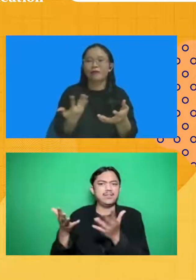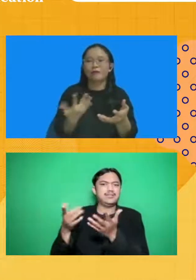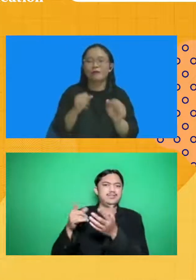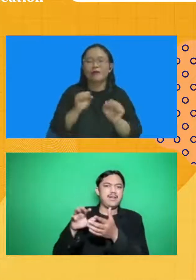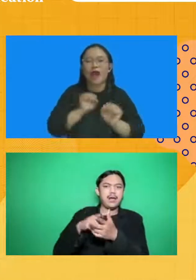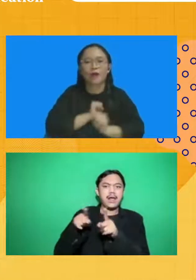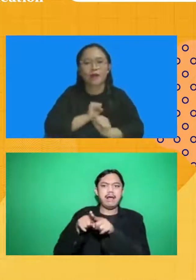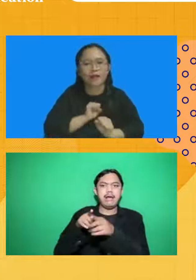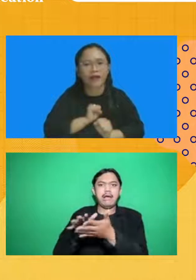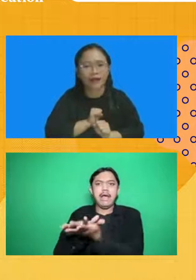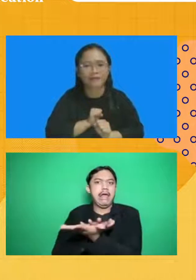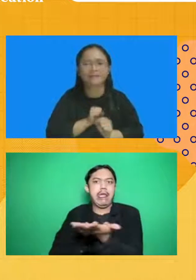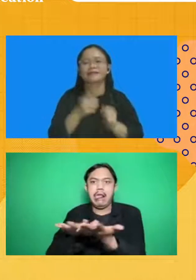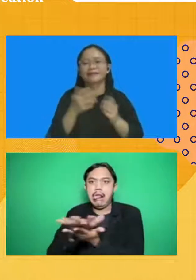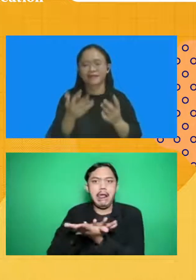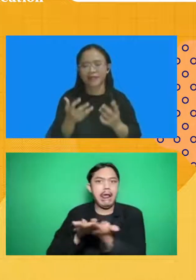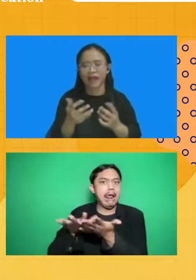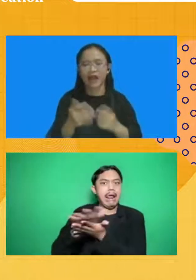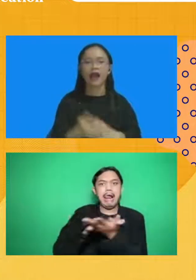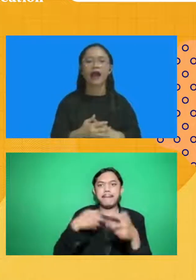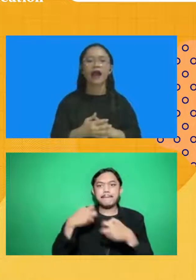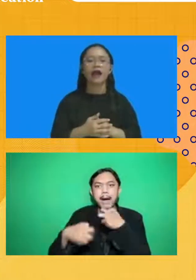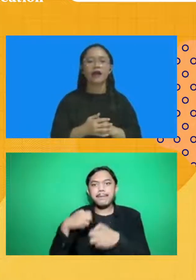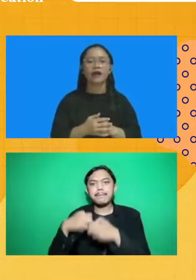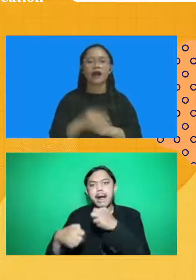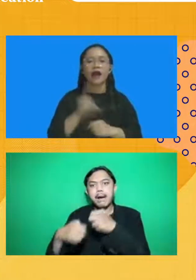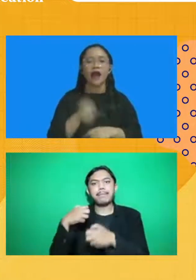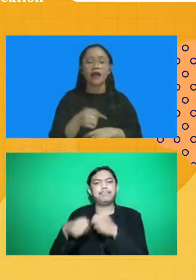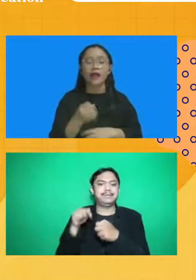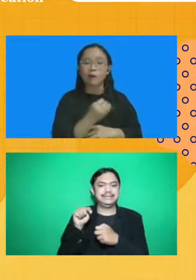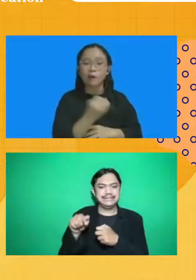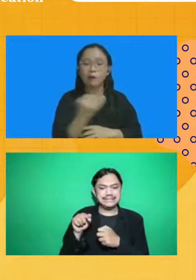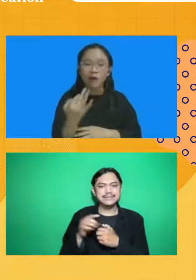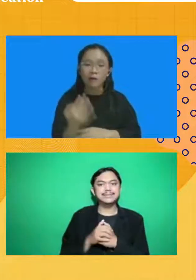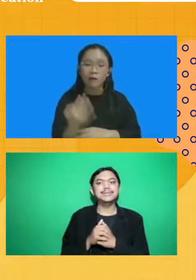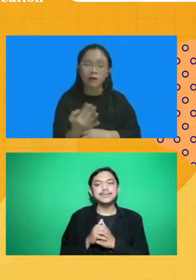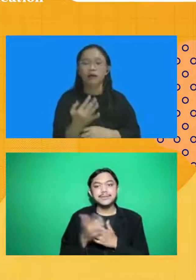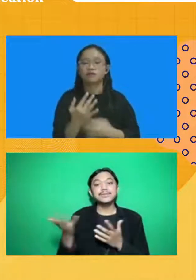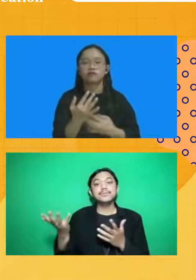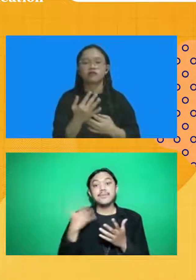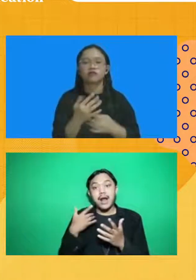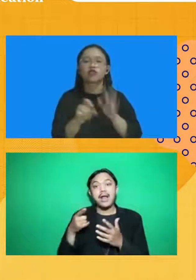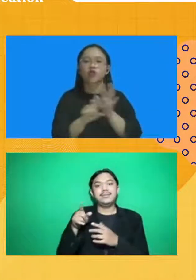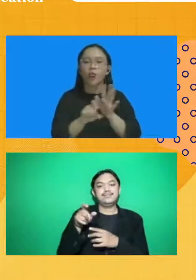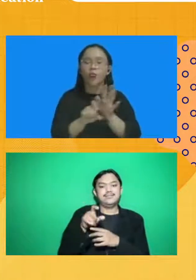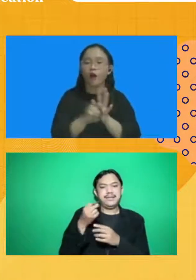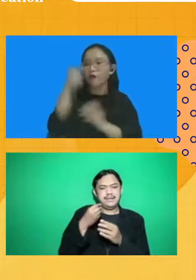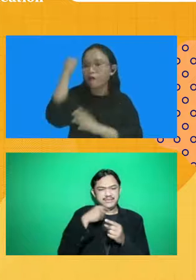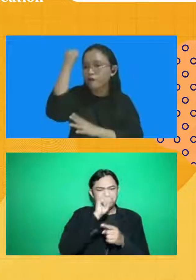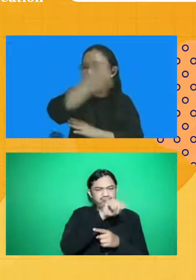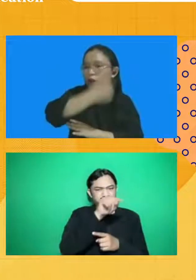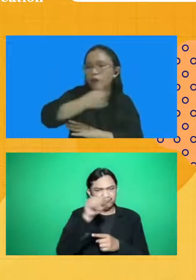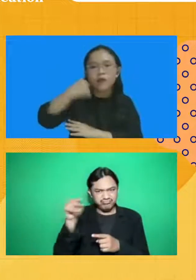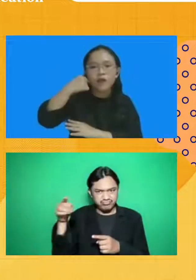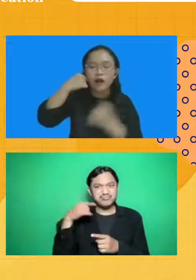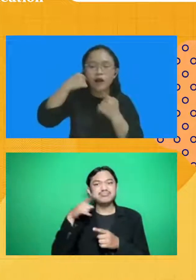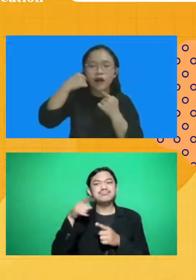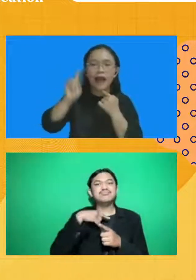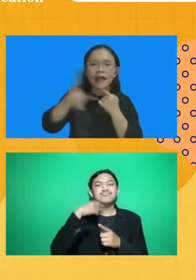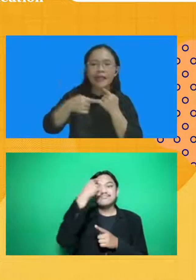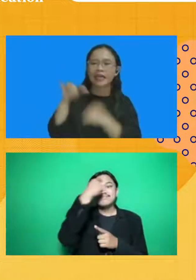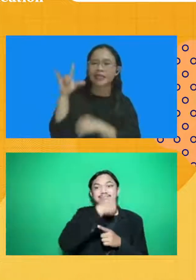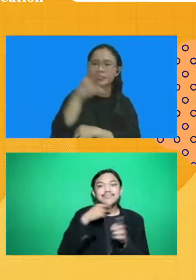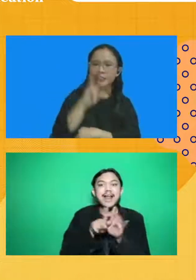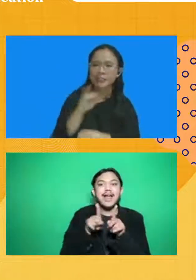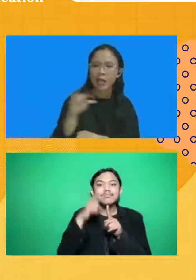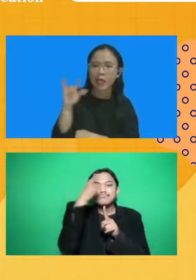somebody using our personal profile picture and share it on Instagram, and then someone using my picture in